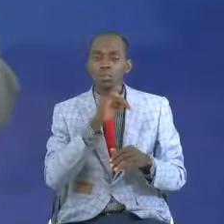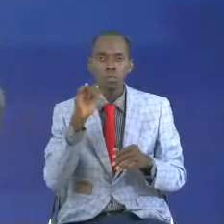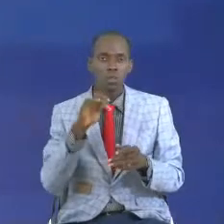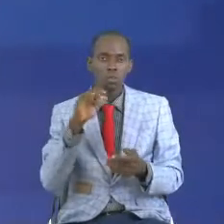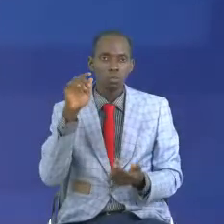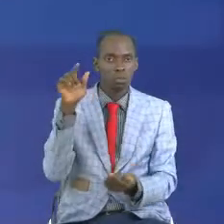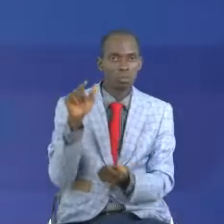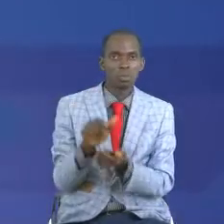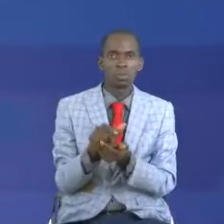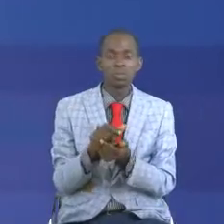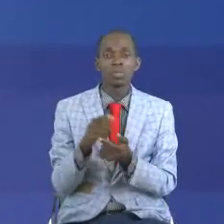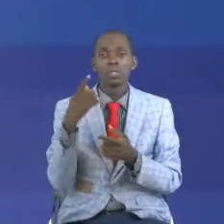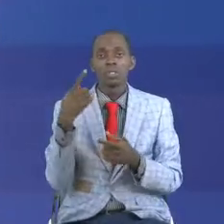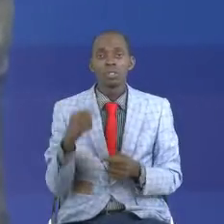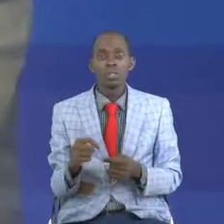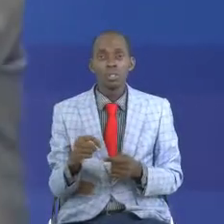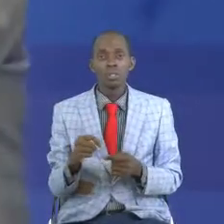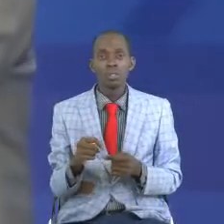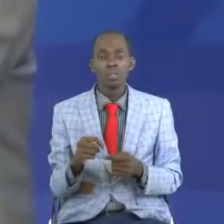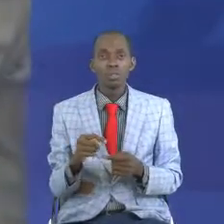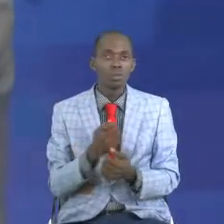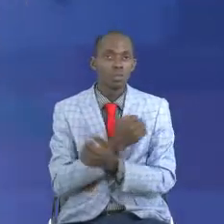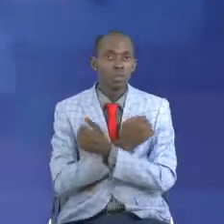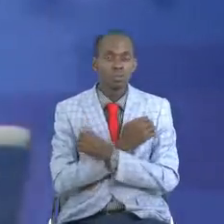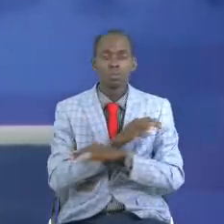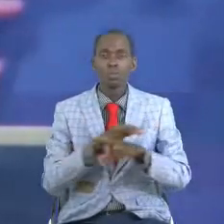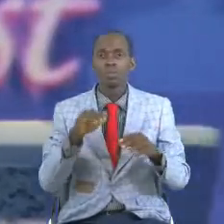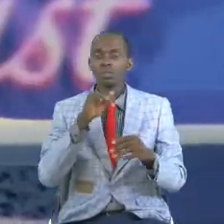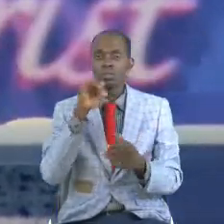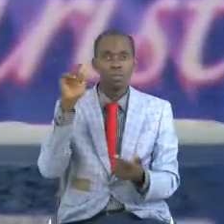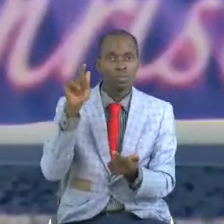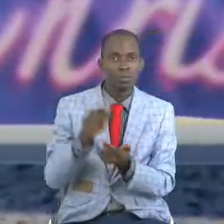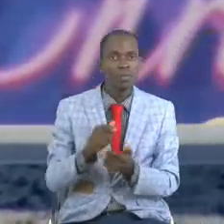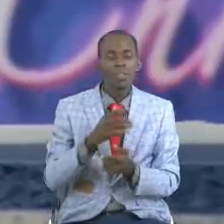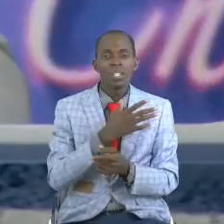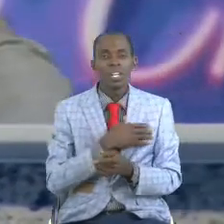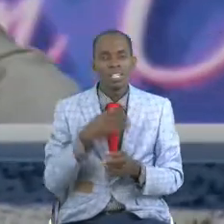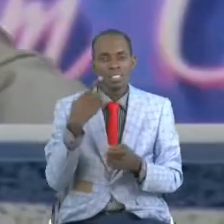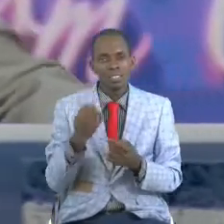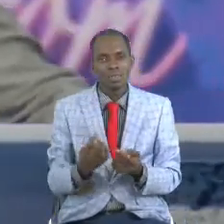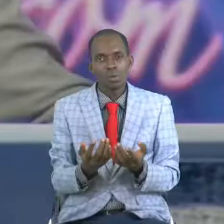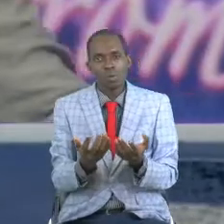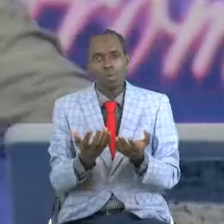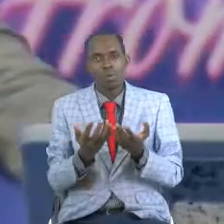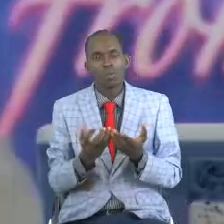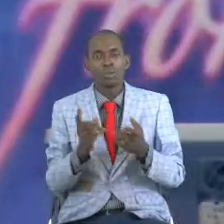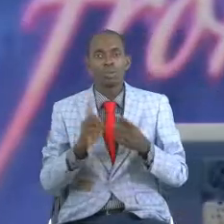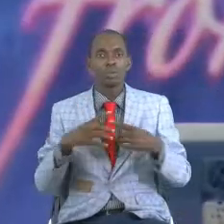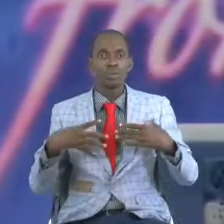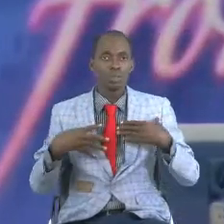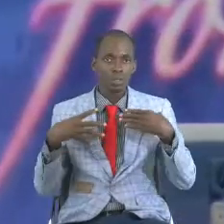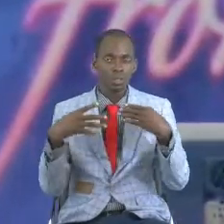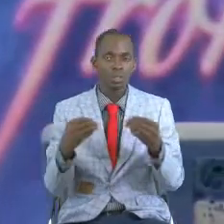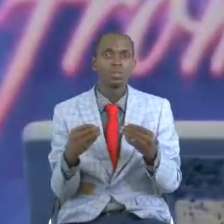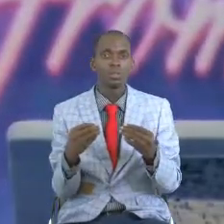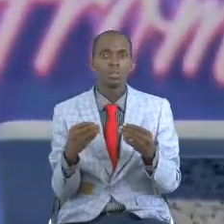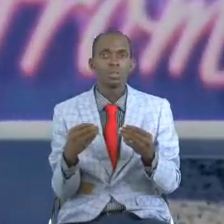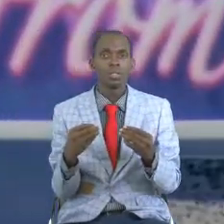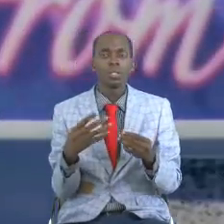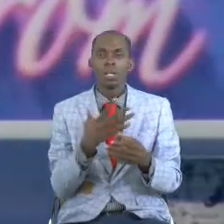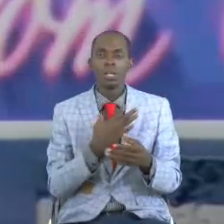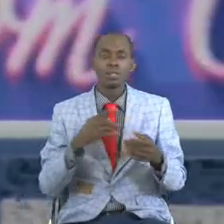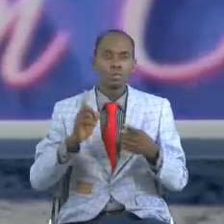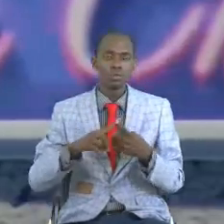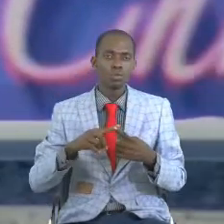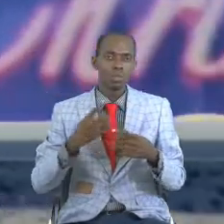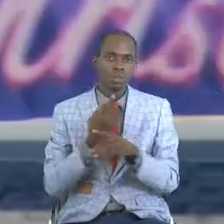love does not decrease, and the intention to heal and to deliver,